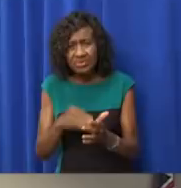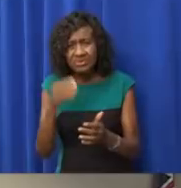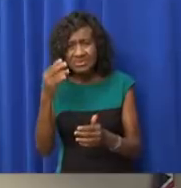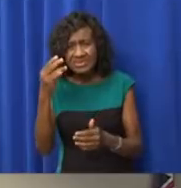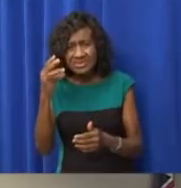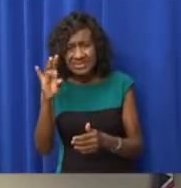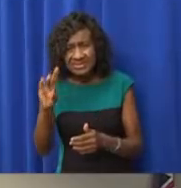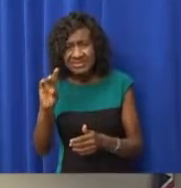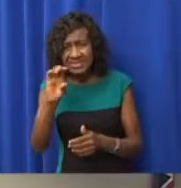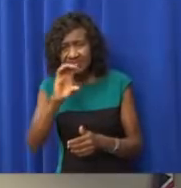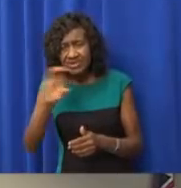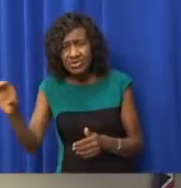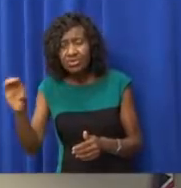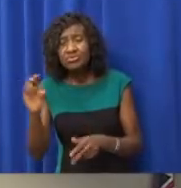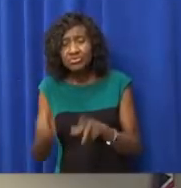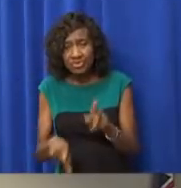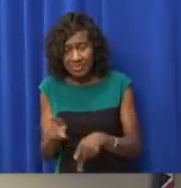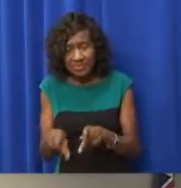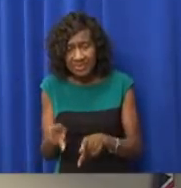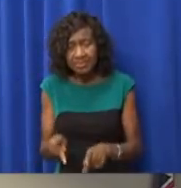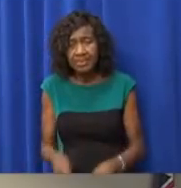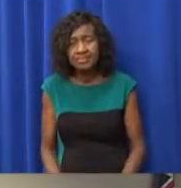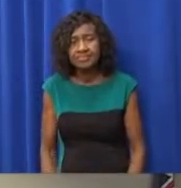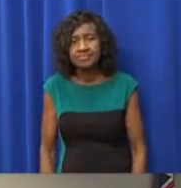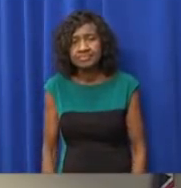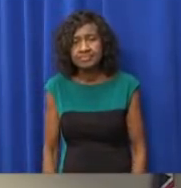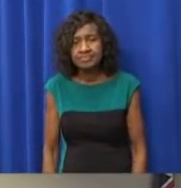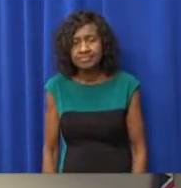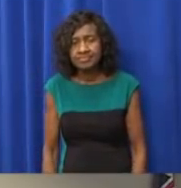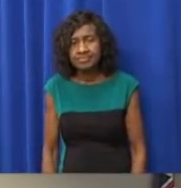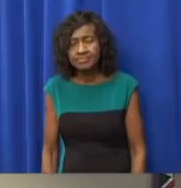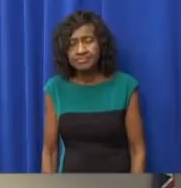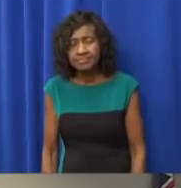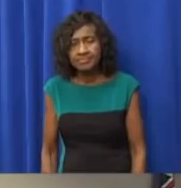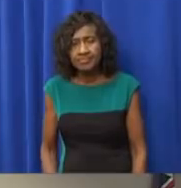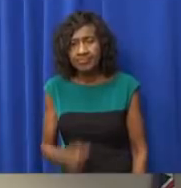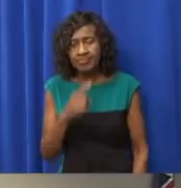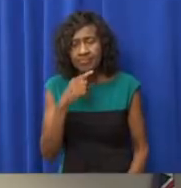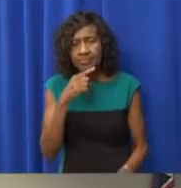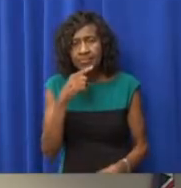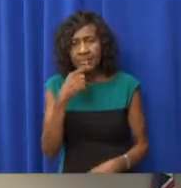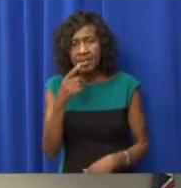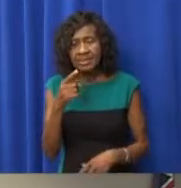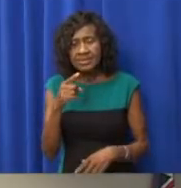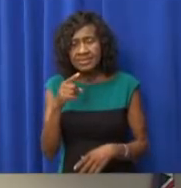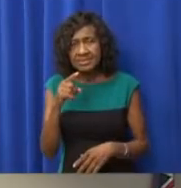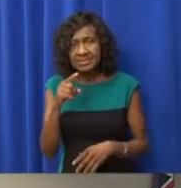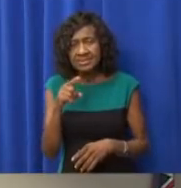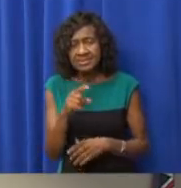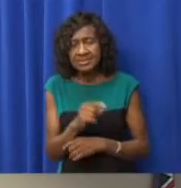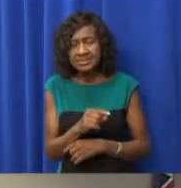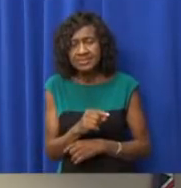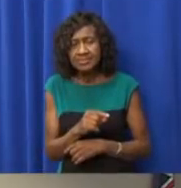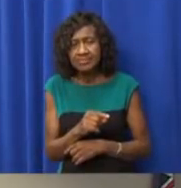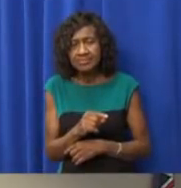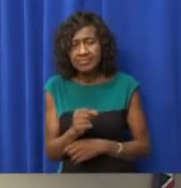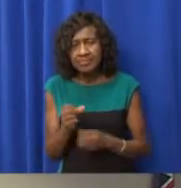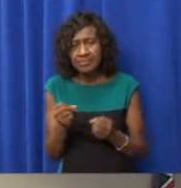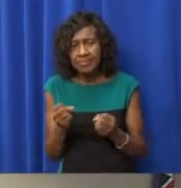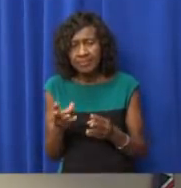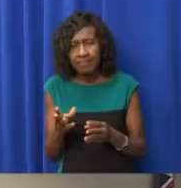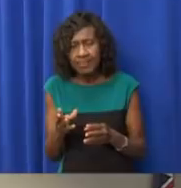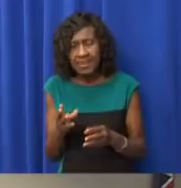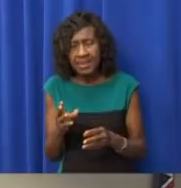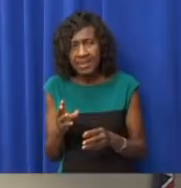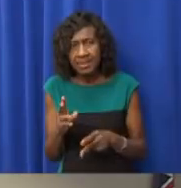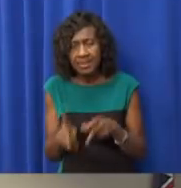wardens, we know the school's been out. Bus companies have the bus wardens. Many of them are concerned about